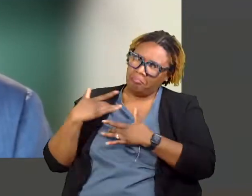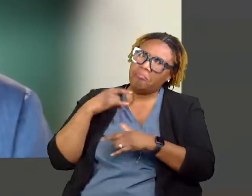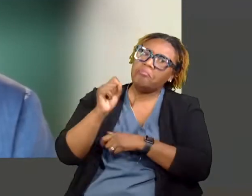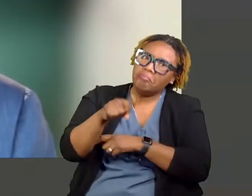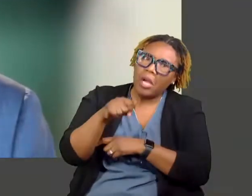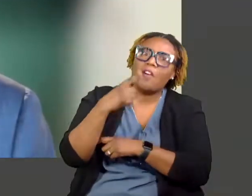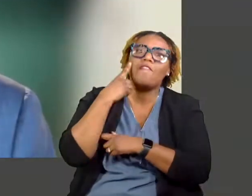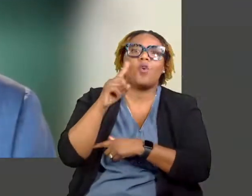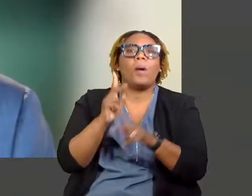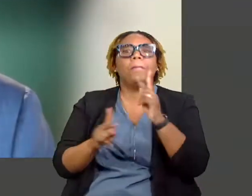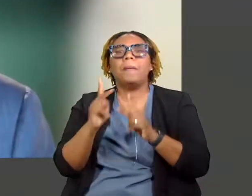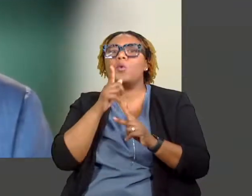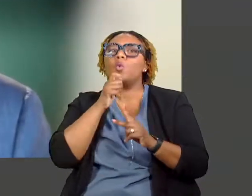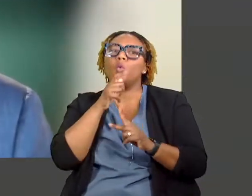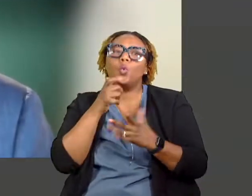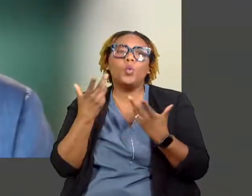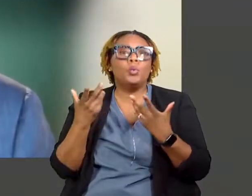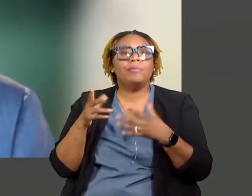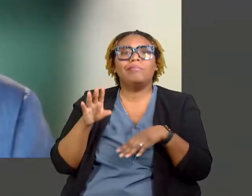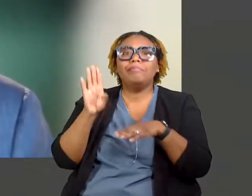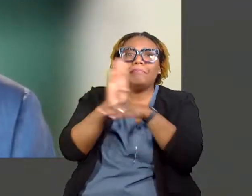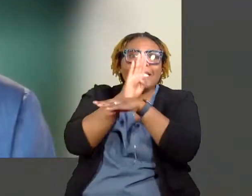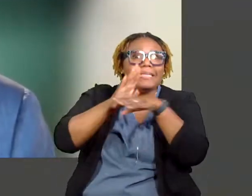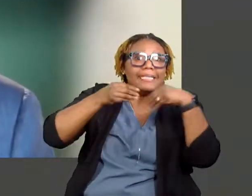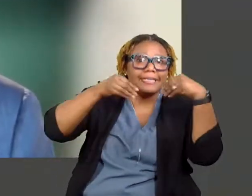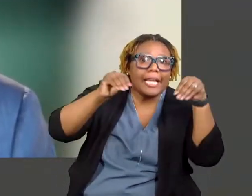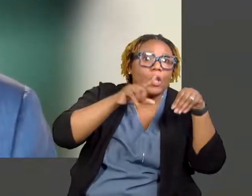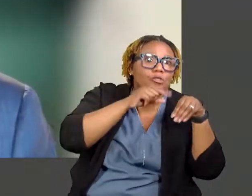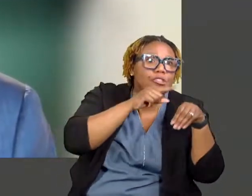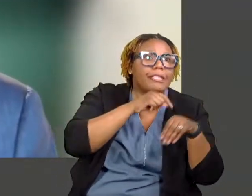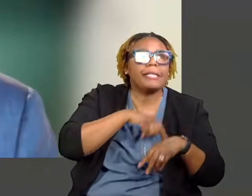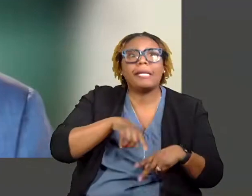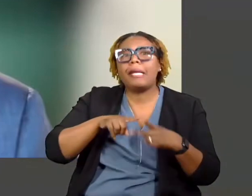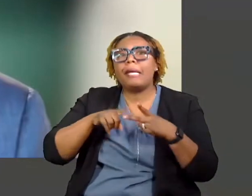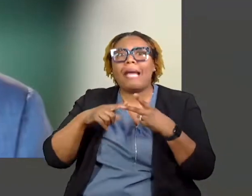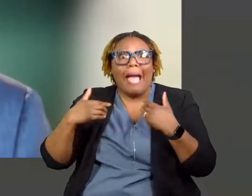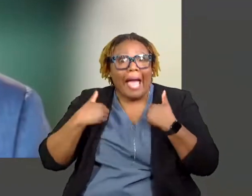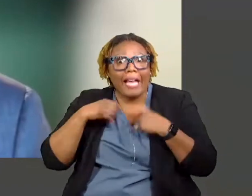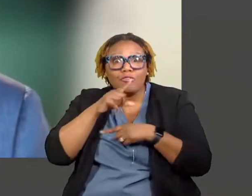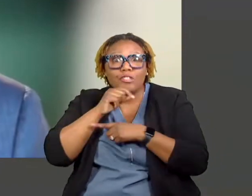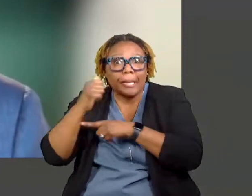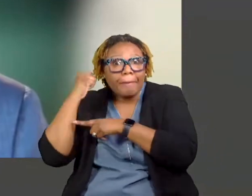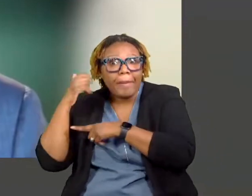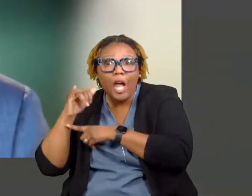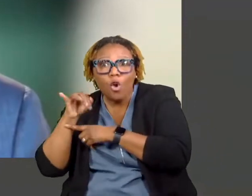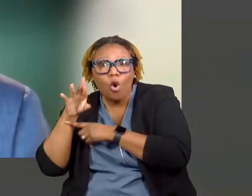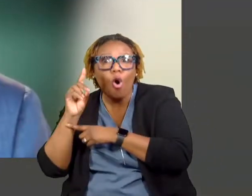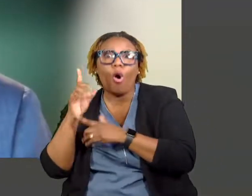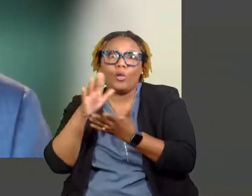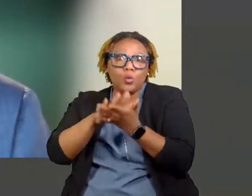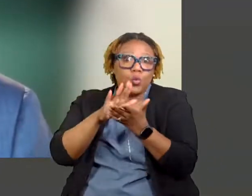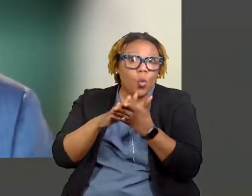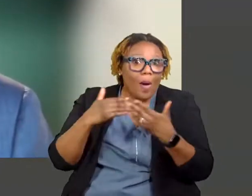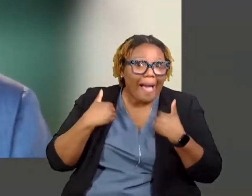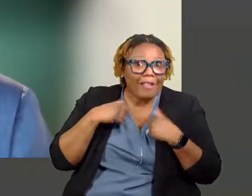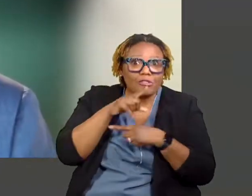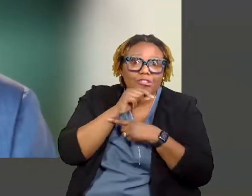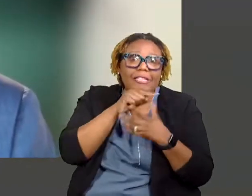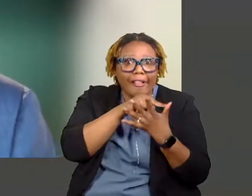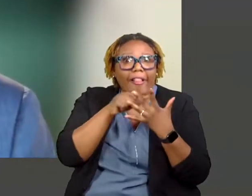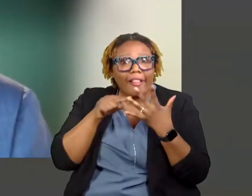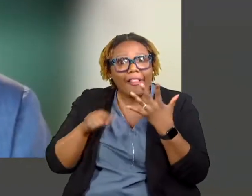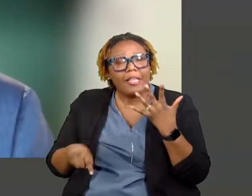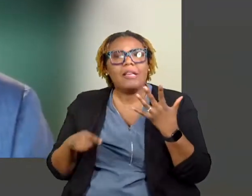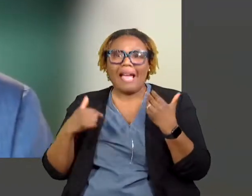commercially or recreationally in their backyard or in a local school. There are resources available to them to help them keep their